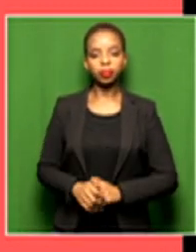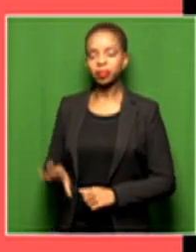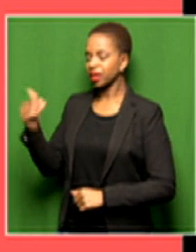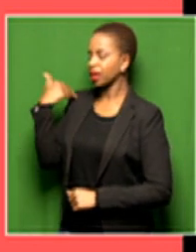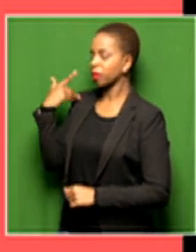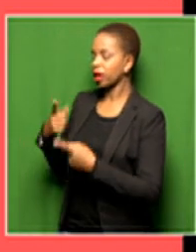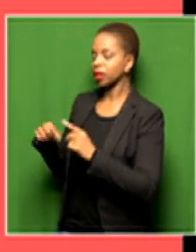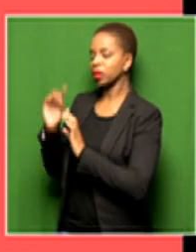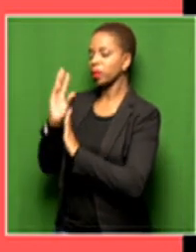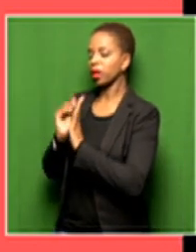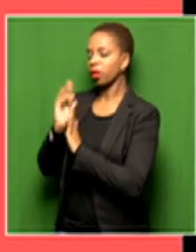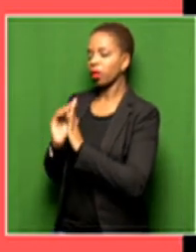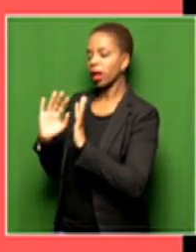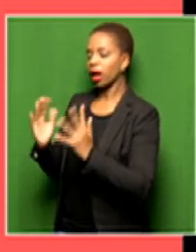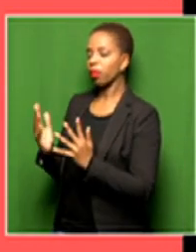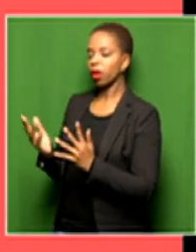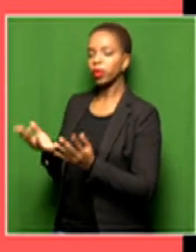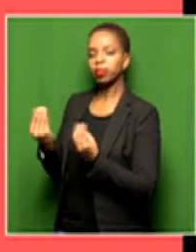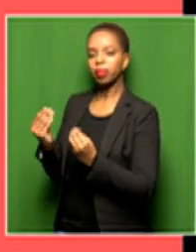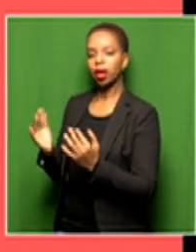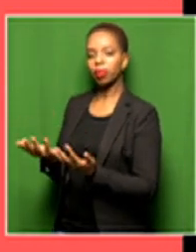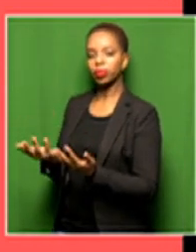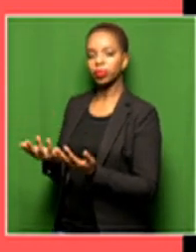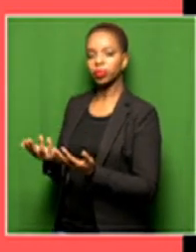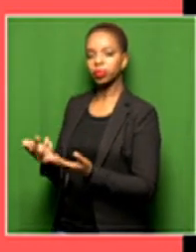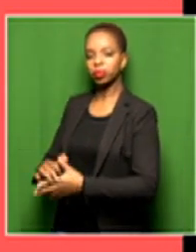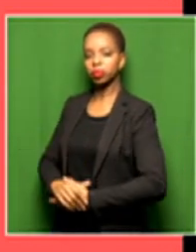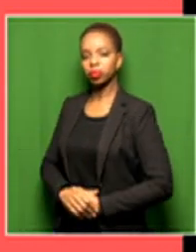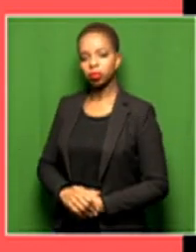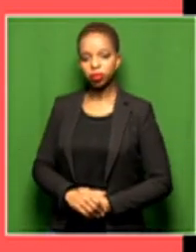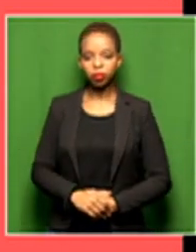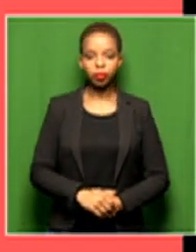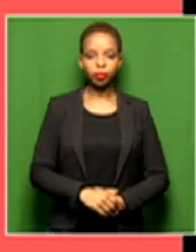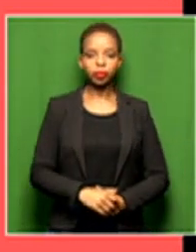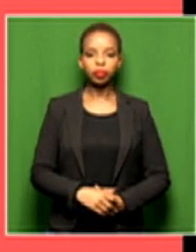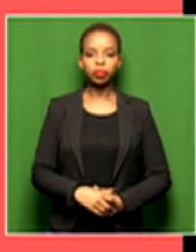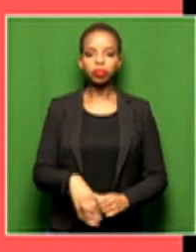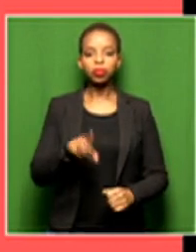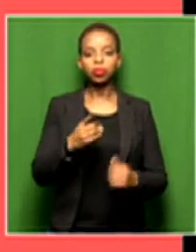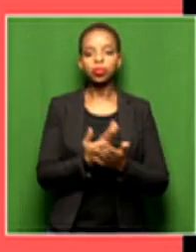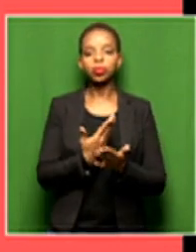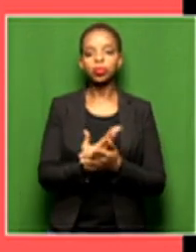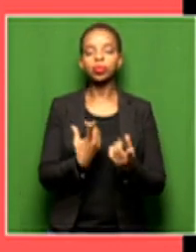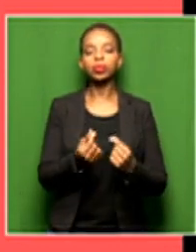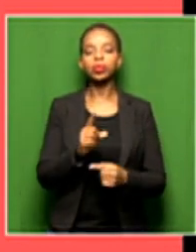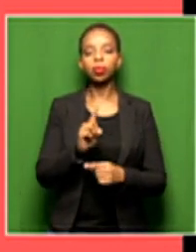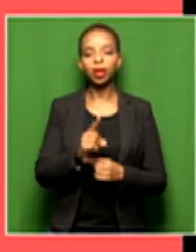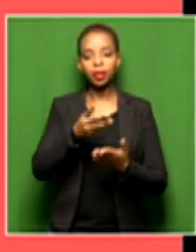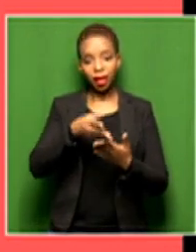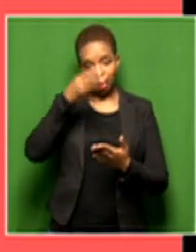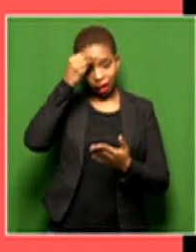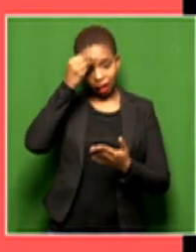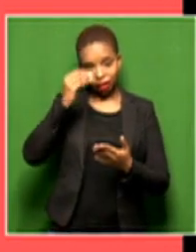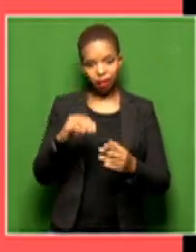we download this particular app and where we can access it. Great. So you're able to purchase the learning cards themselves from